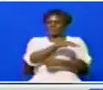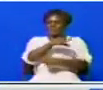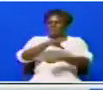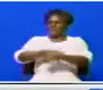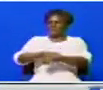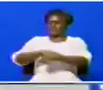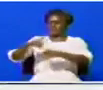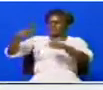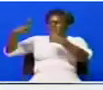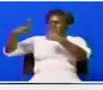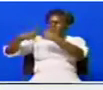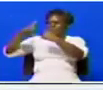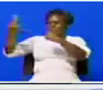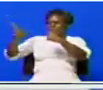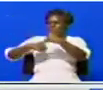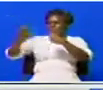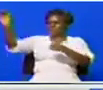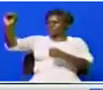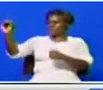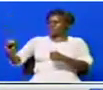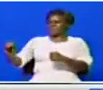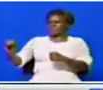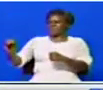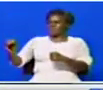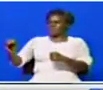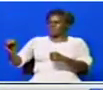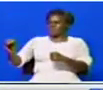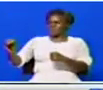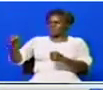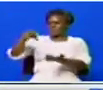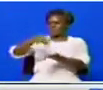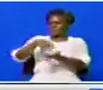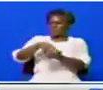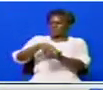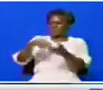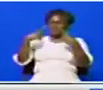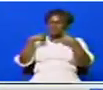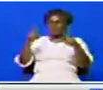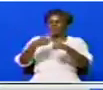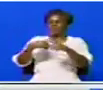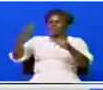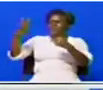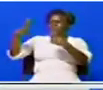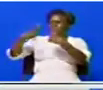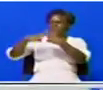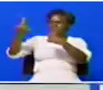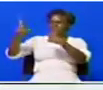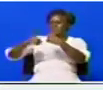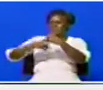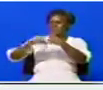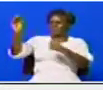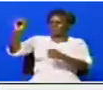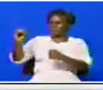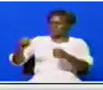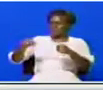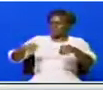received 96% of the polling stations. They received results from 96% of the polling stations. So what